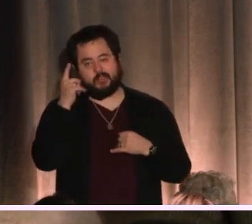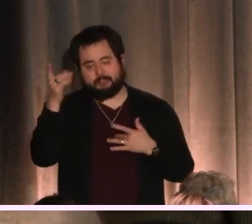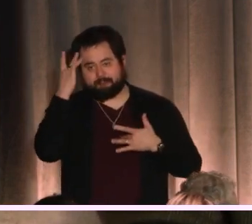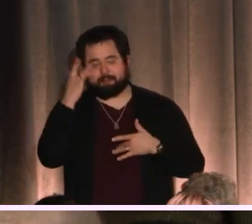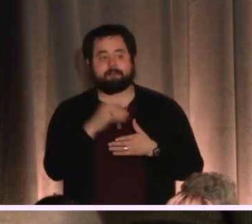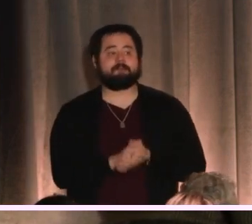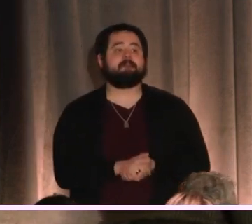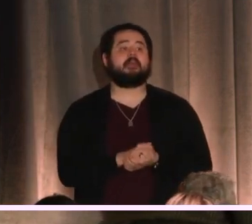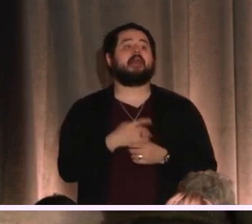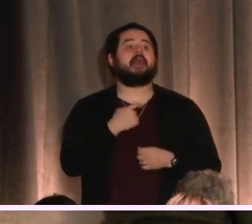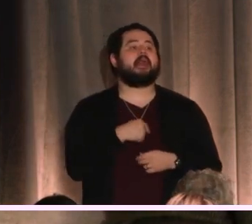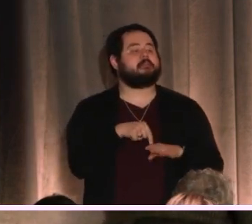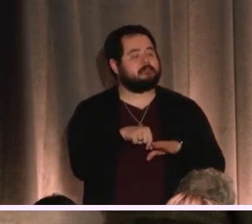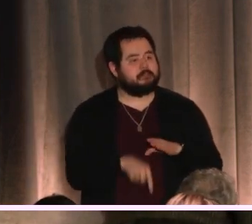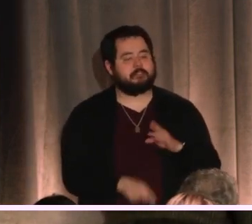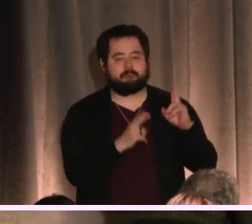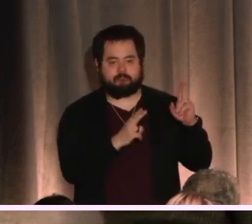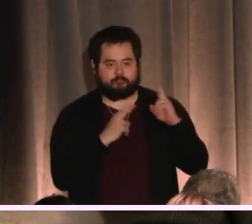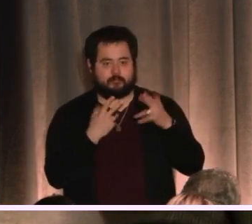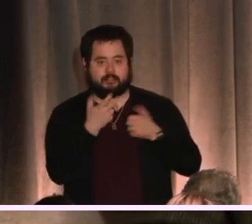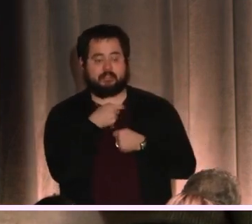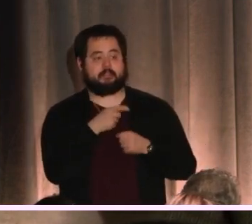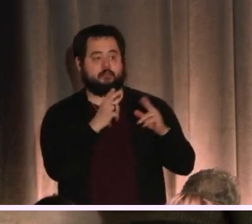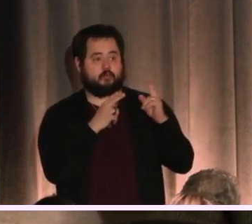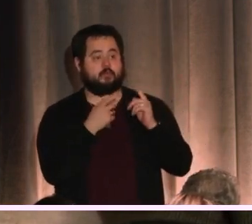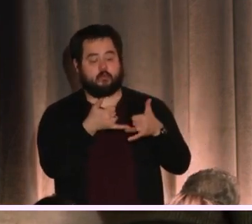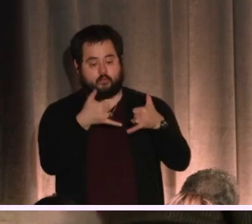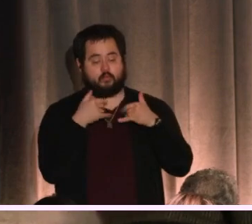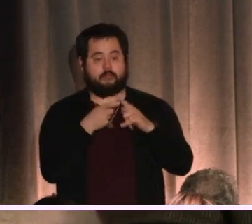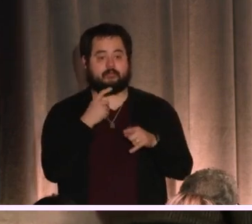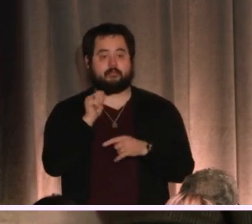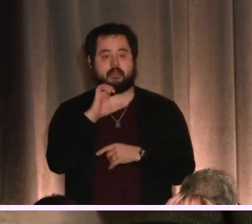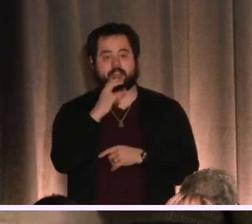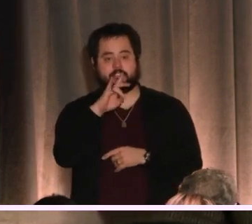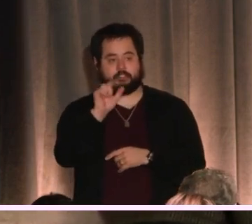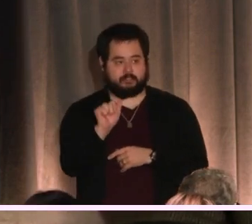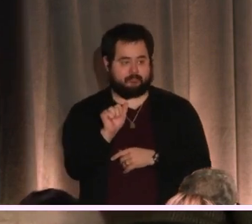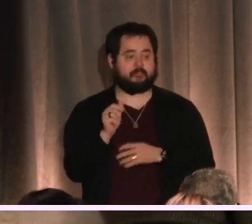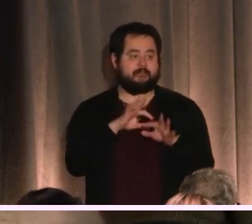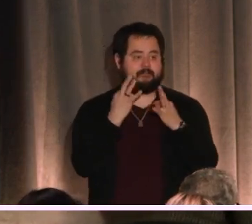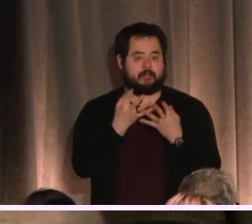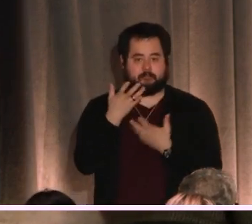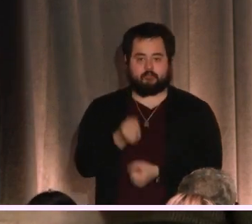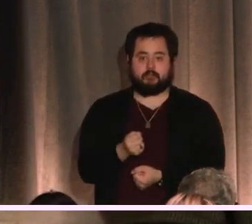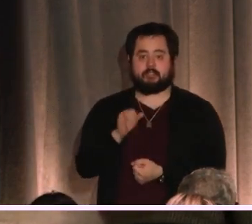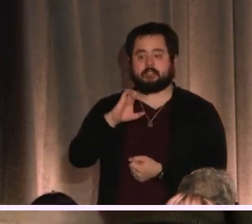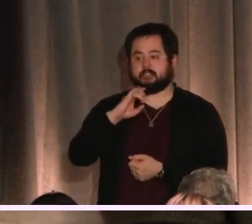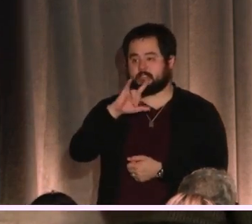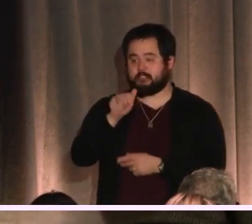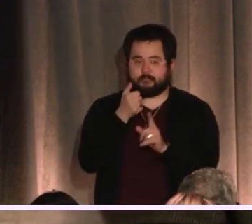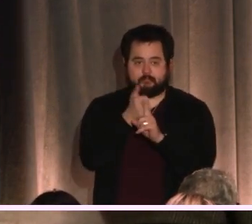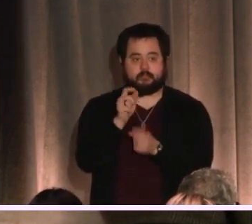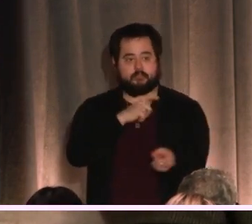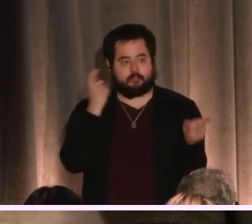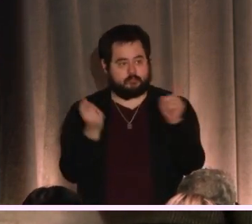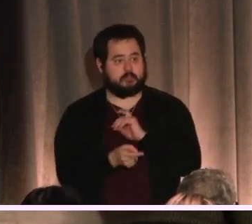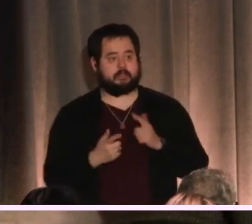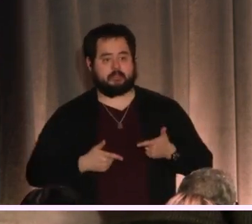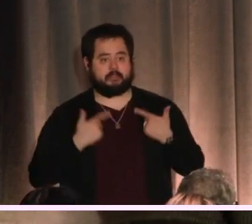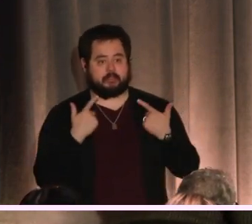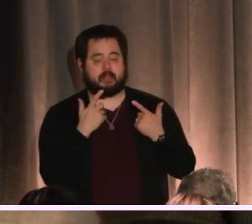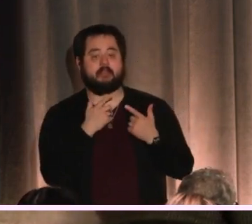deeply honored to receive this award from Achieva Family Trust. Achieva transforms lives through its unwavering commitment to individuals with